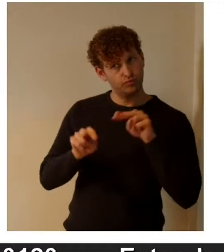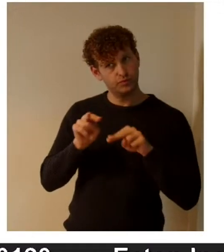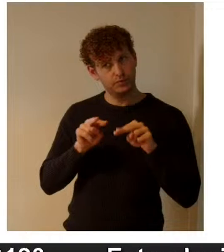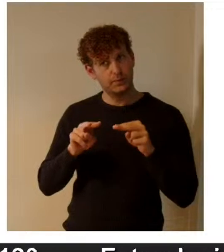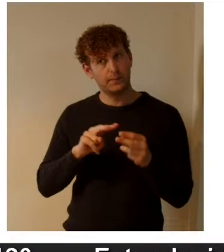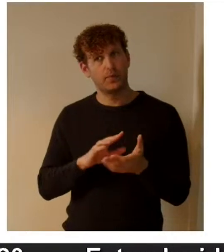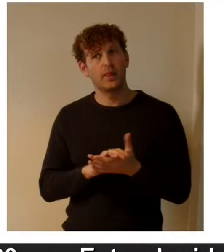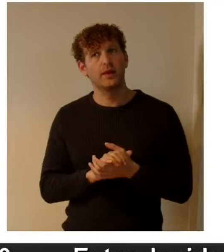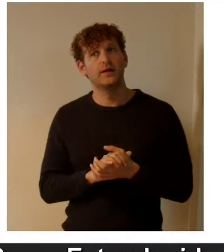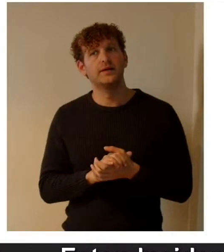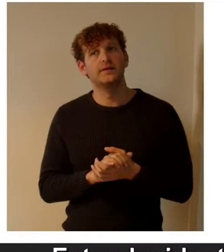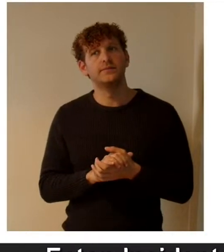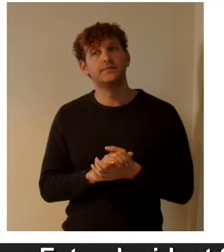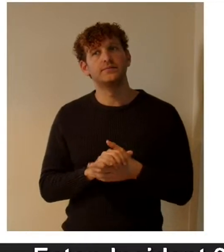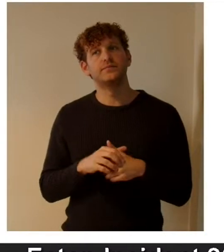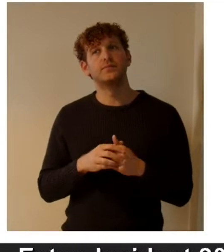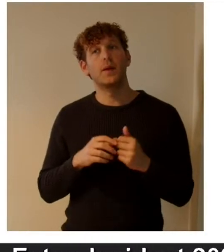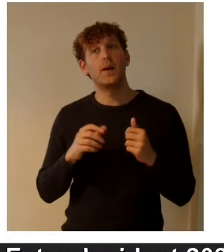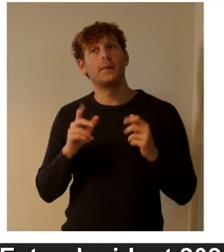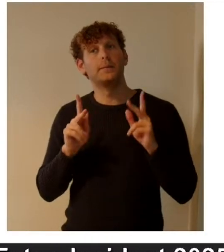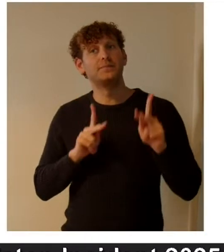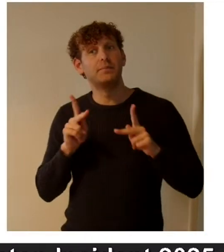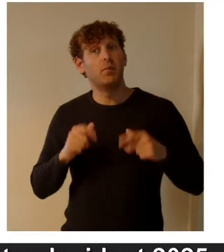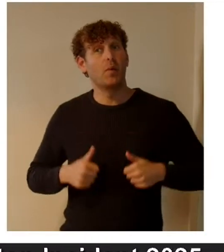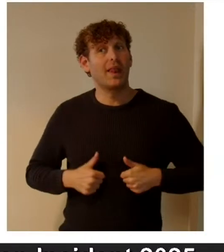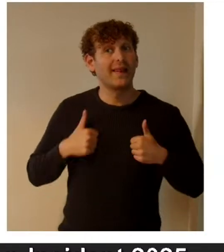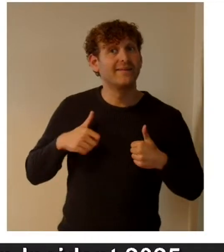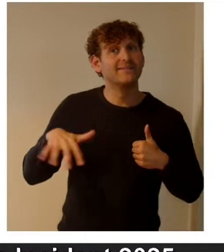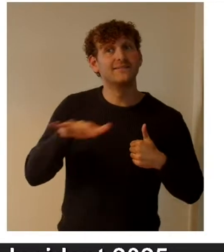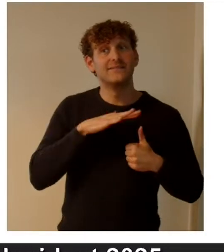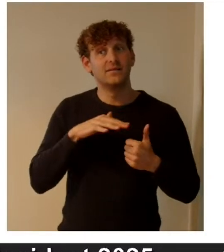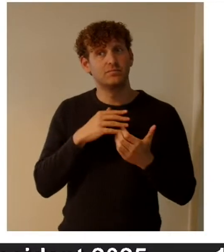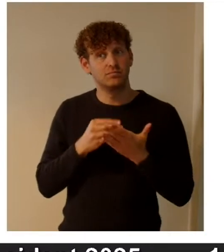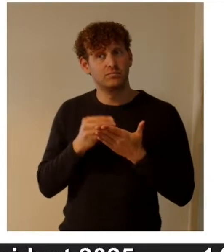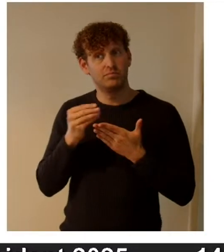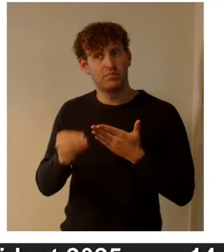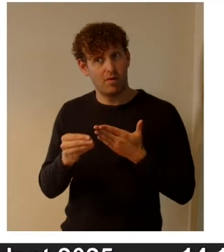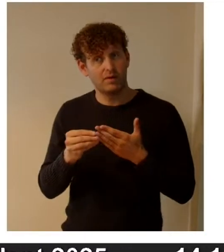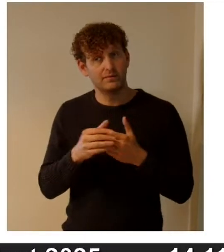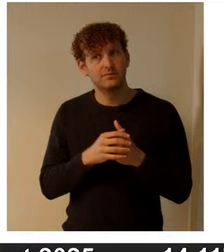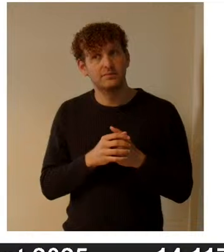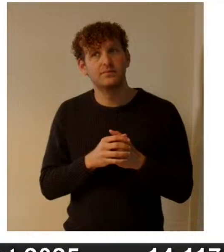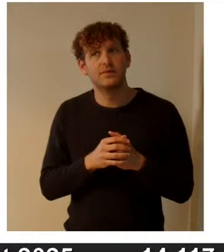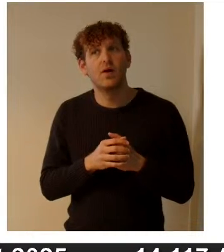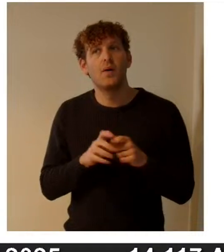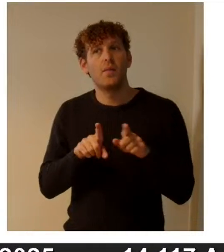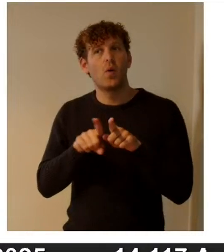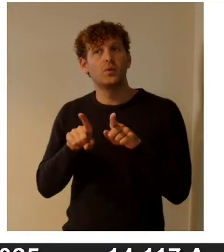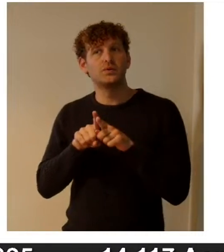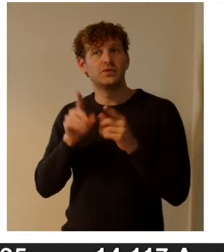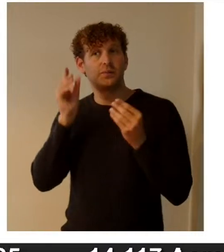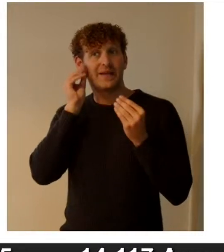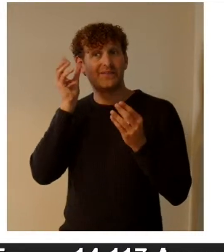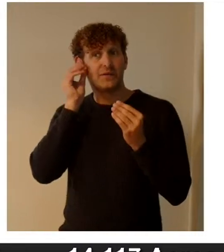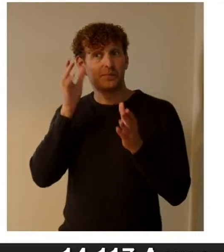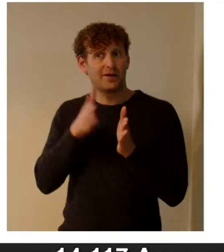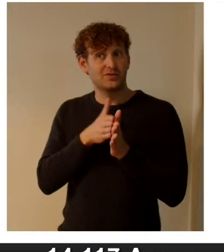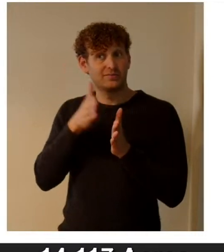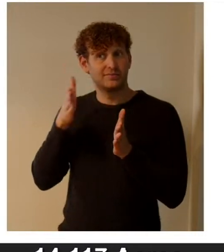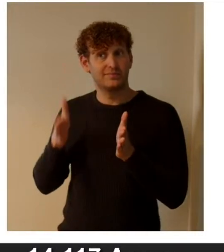who have purchased a purple air. It certainly makes my job more easy. It also informs all of your neighbors as to the conditions at your